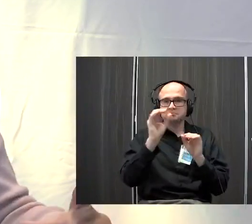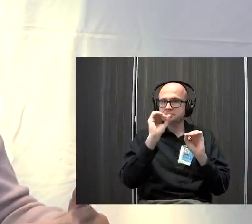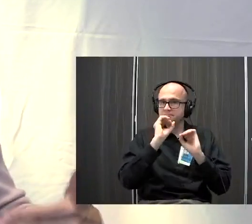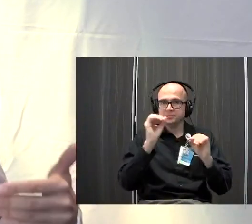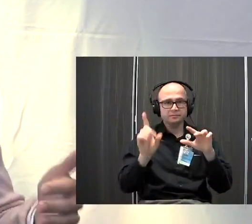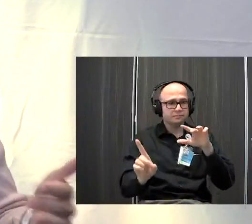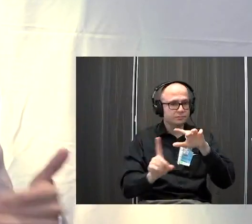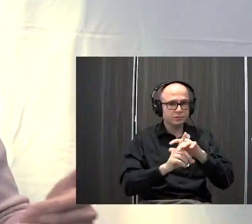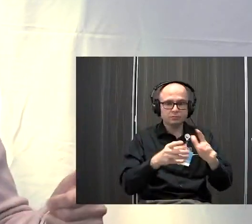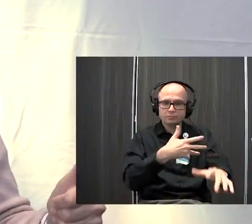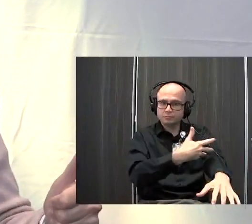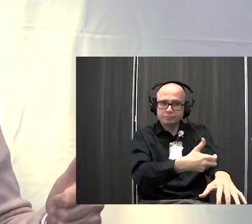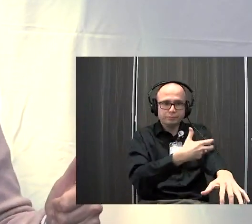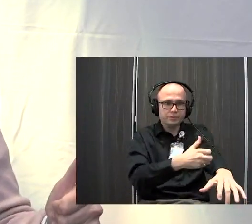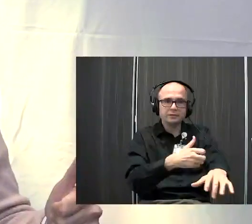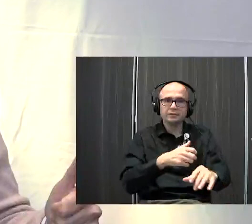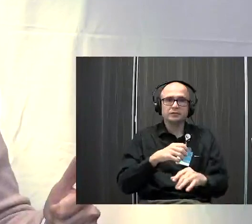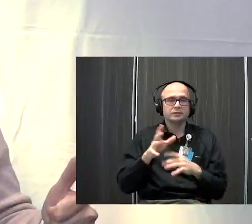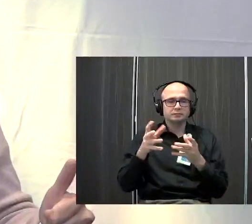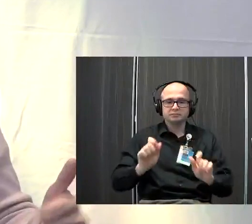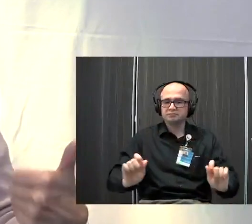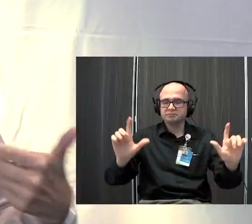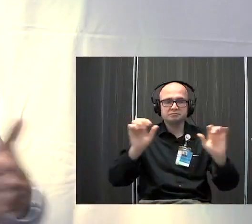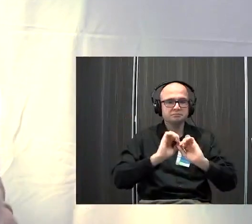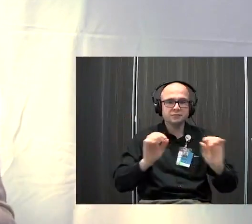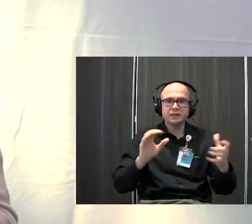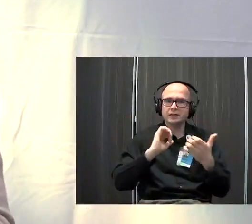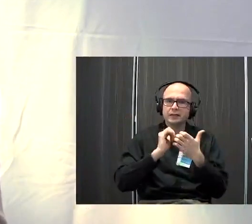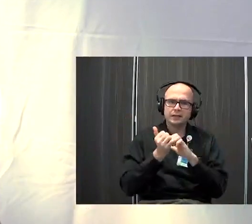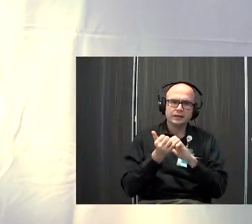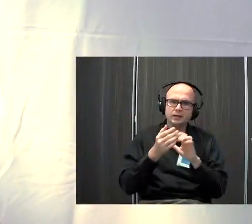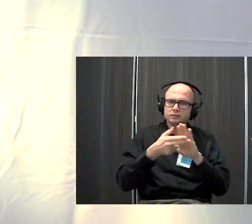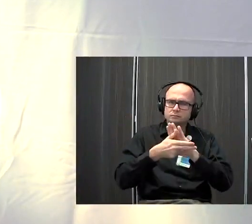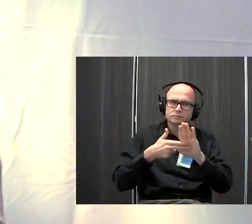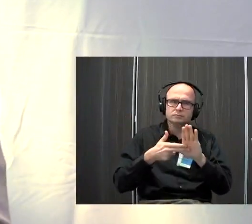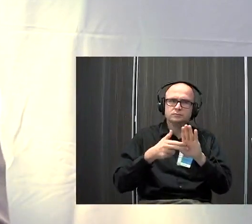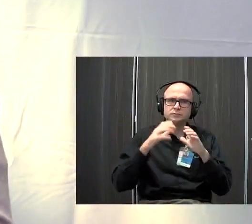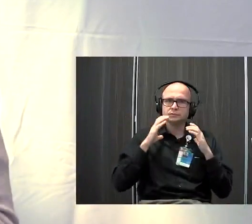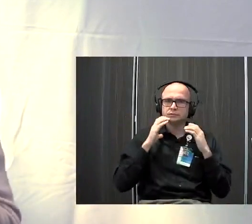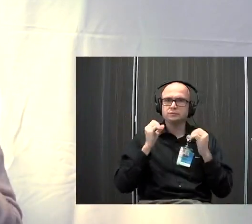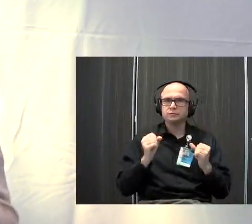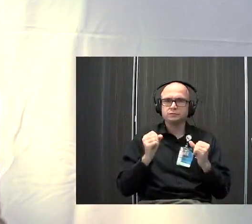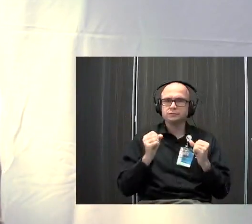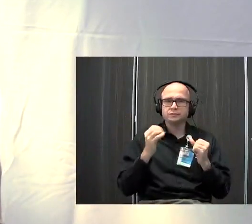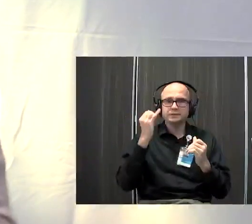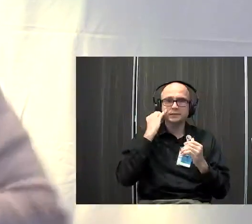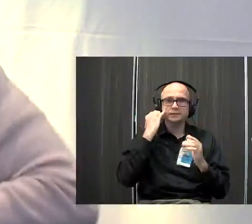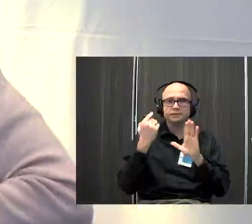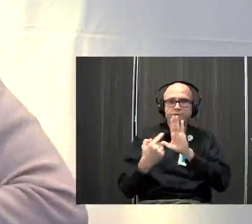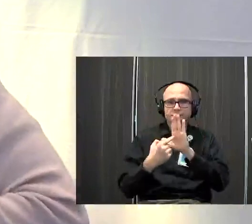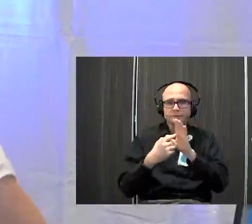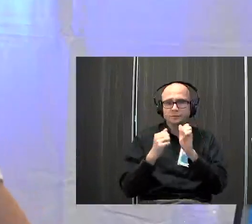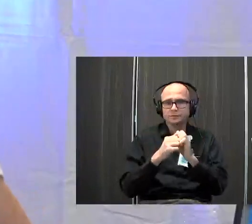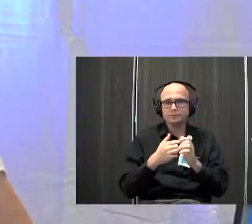on whole exome sequencing, how do you go about diagnosing CHARGE if they're presenting with